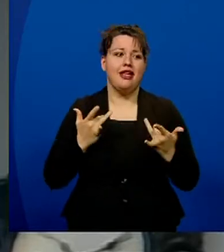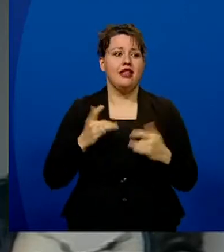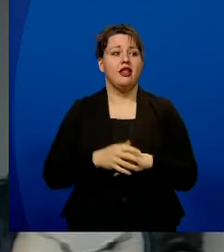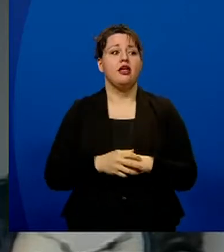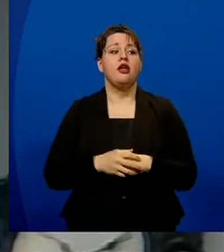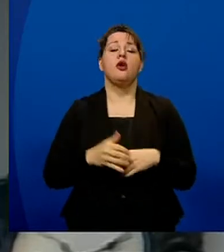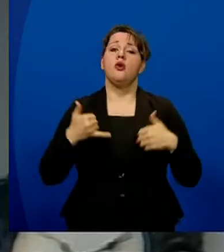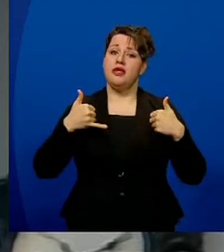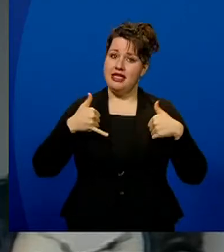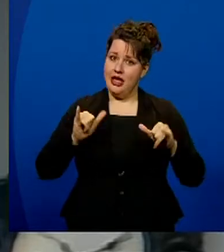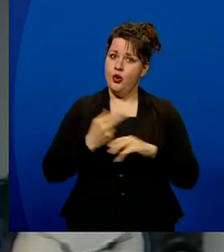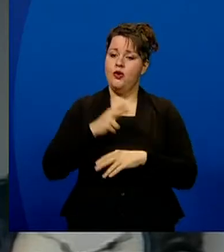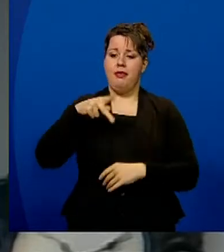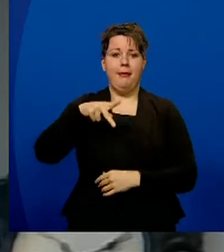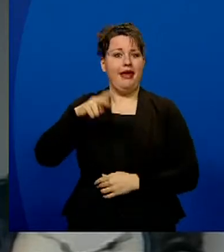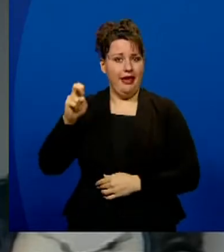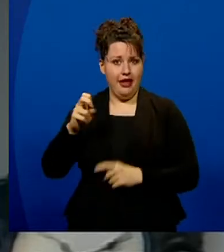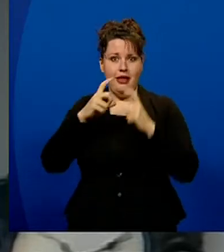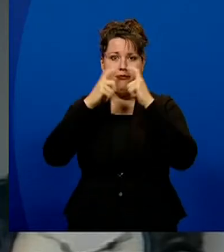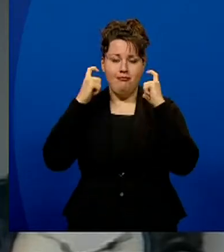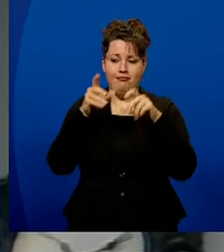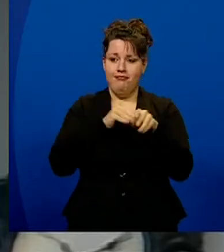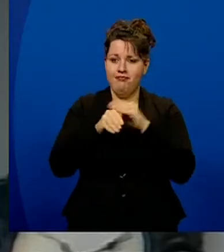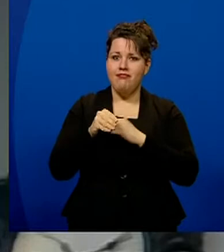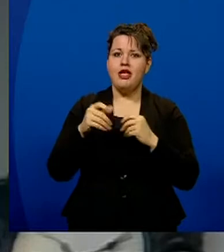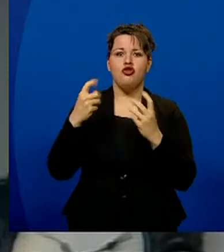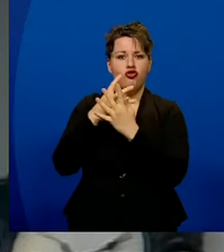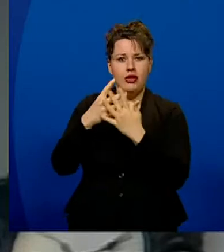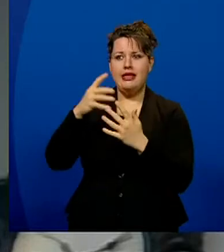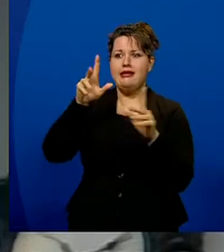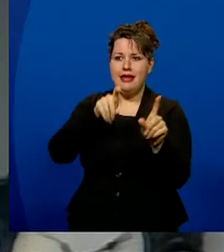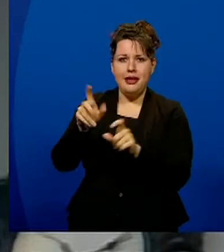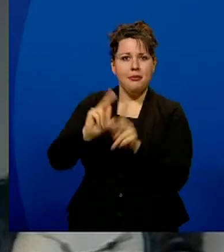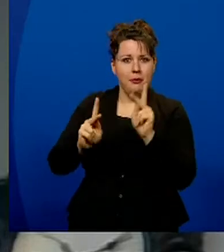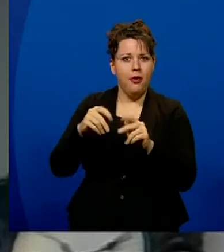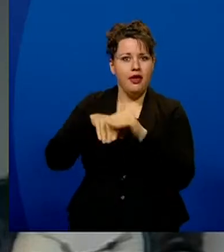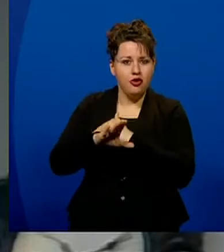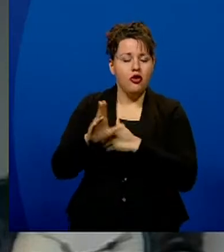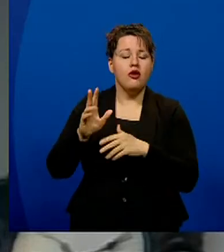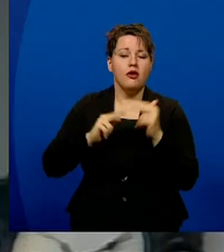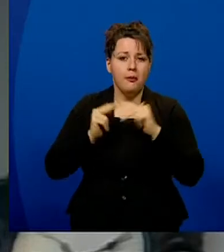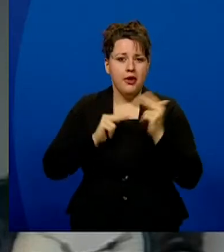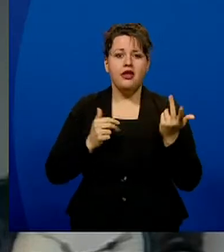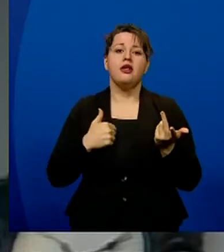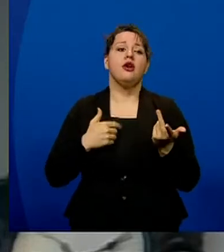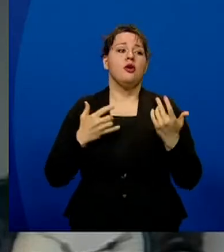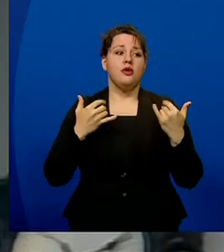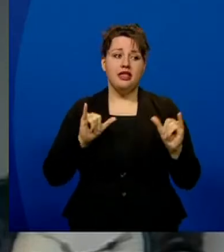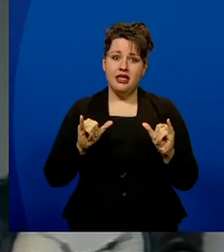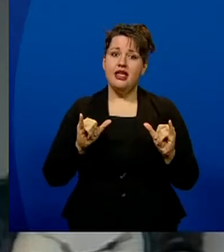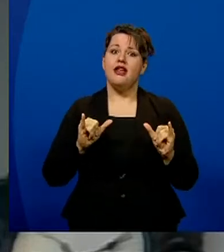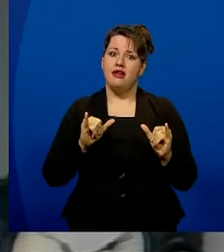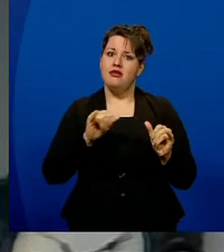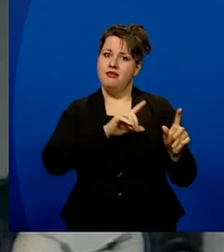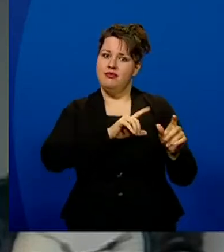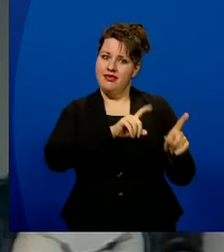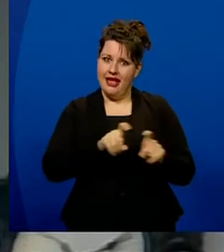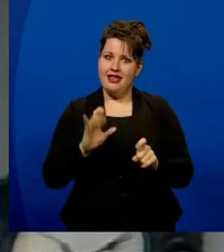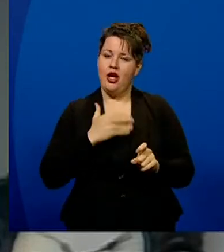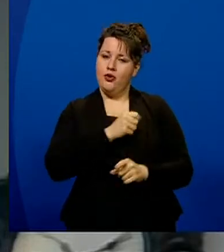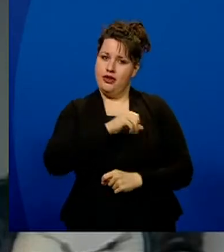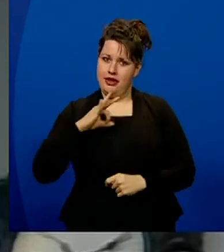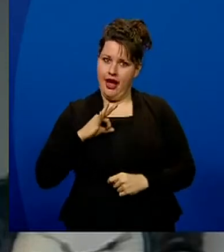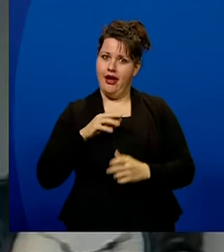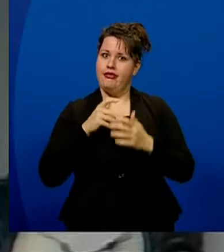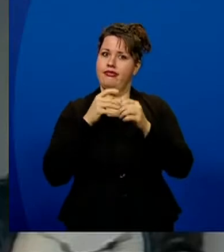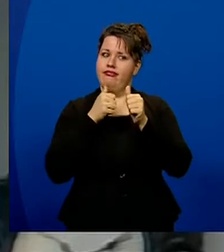our PPE and screening everyone who enters the building. In addition, we're still testing our staff according to the county